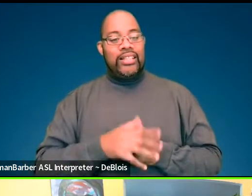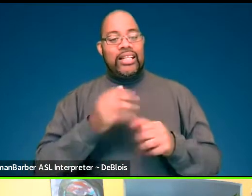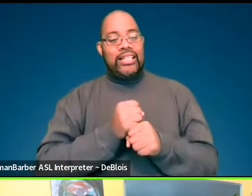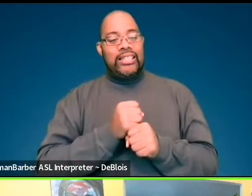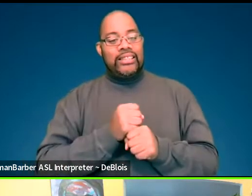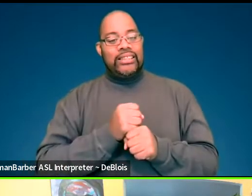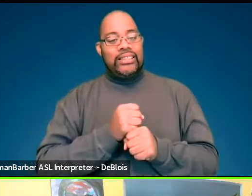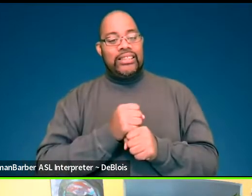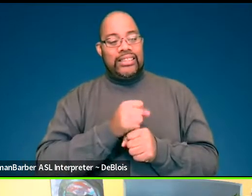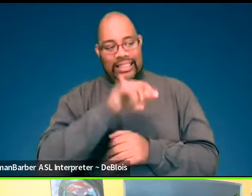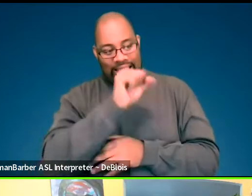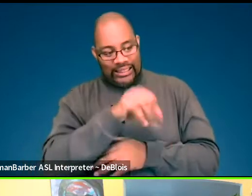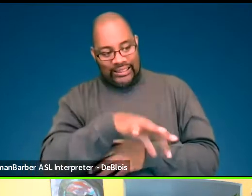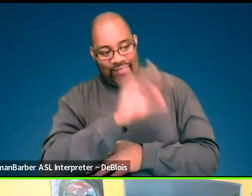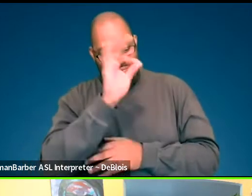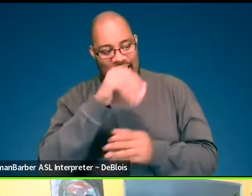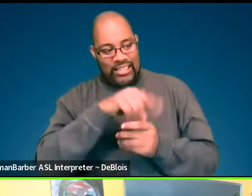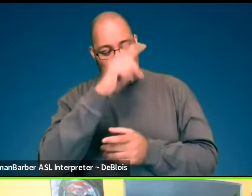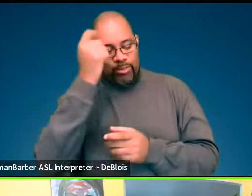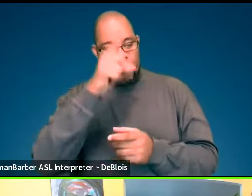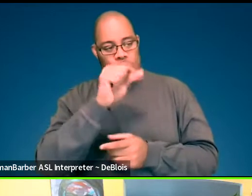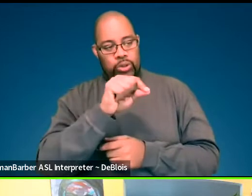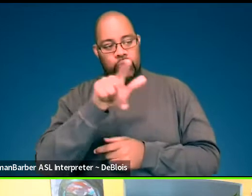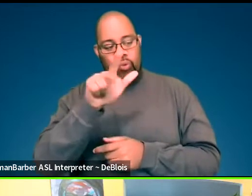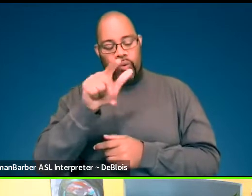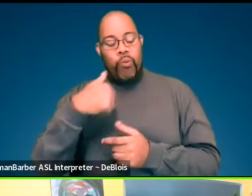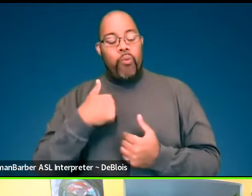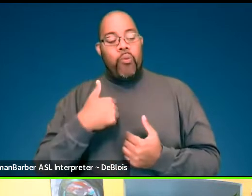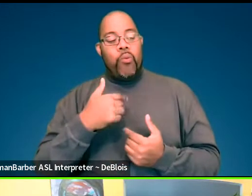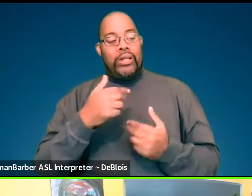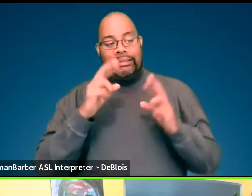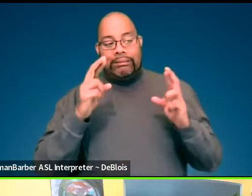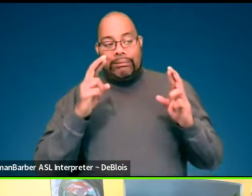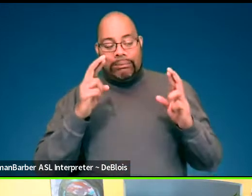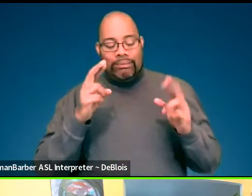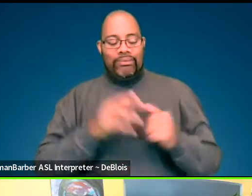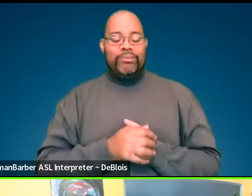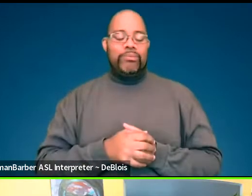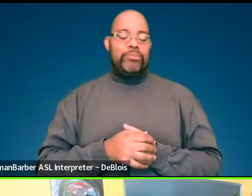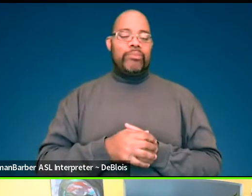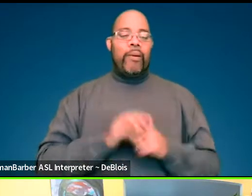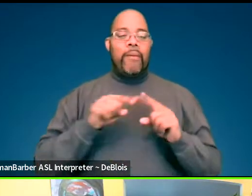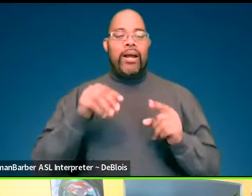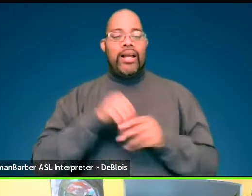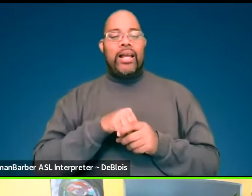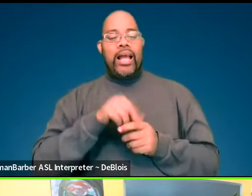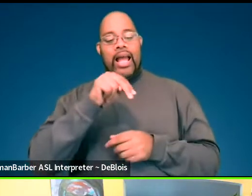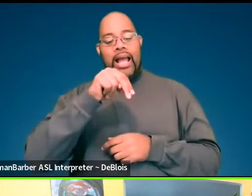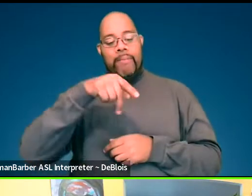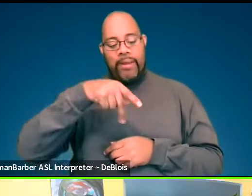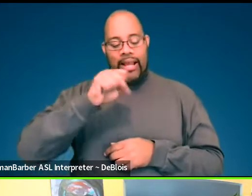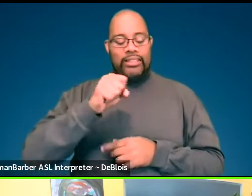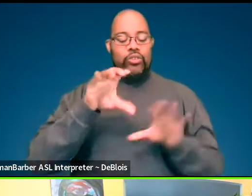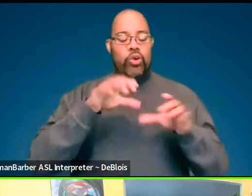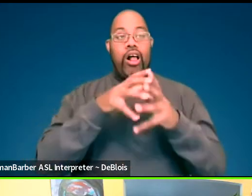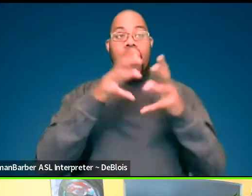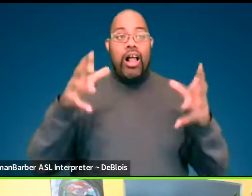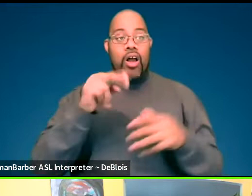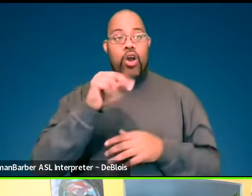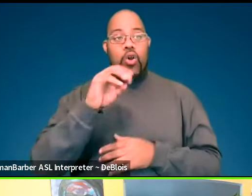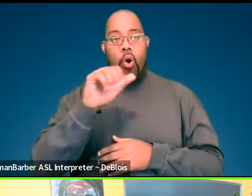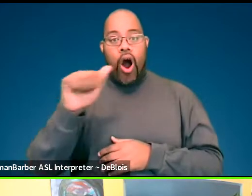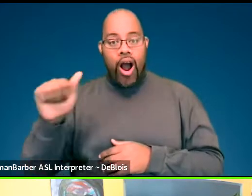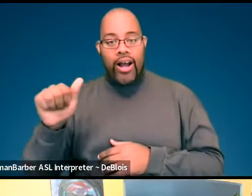of definitive yes in the summer of 2023. So we're crossing fingers and toes. But NPS has been doing a lot, NOAA as